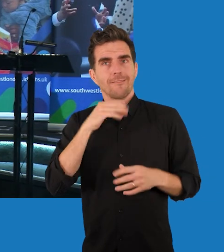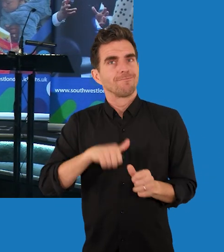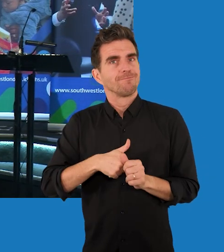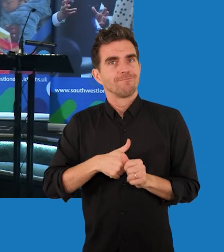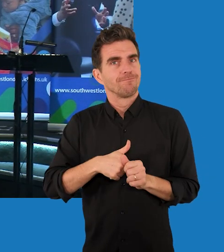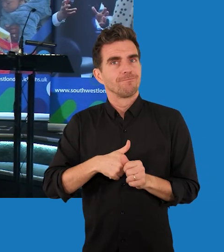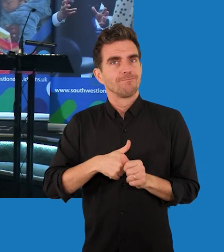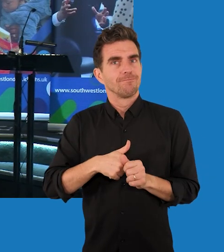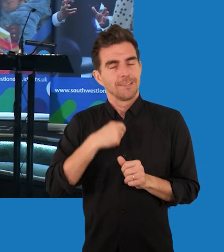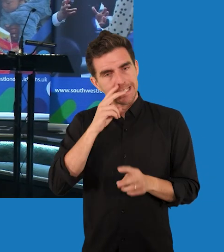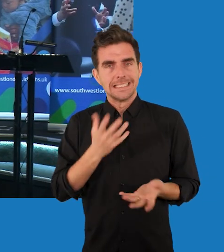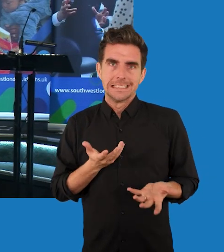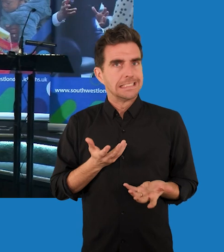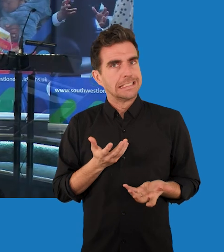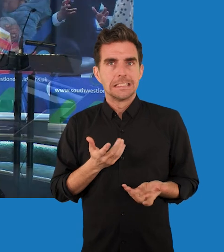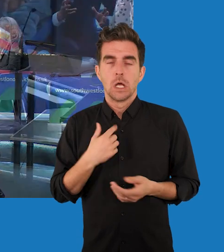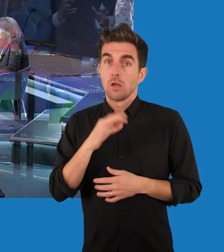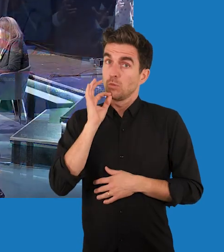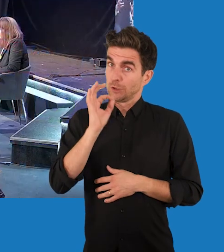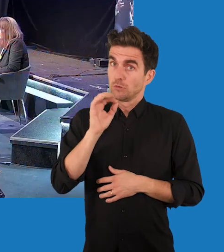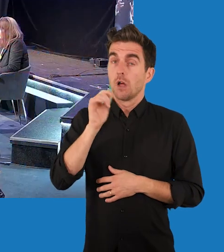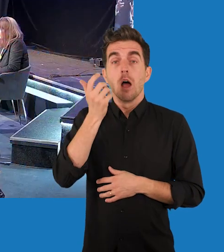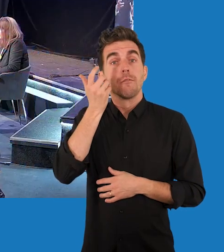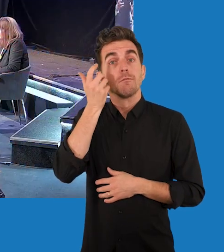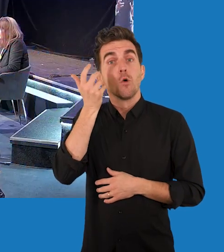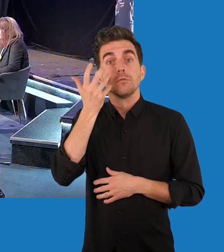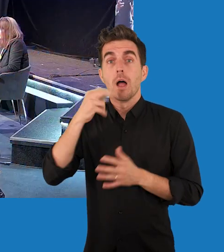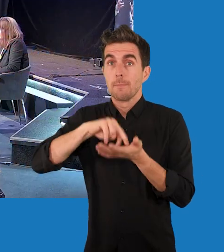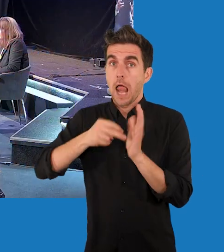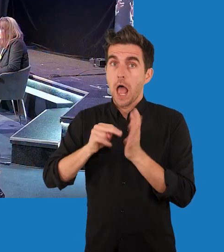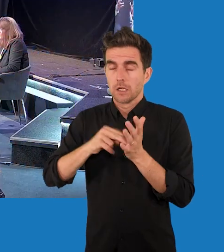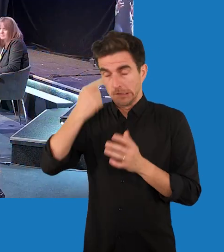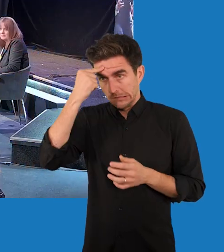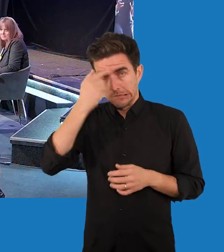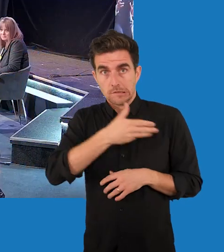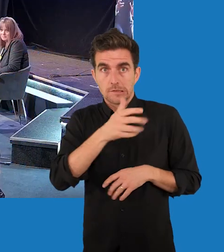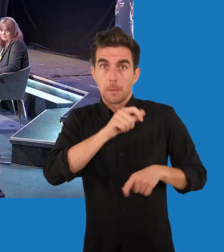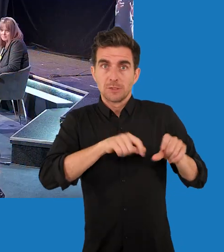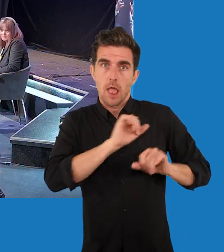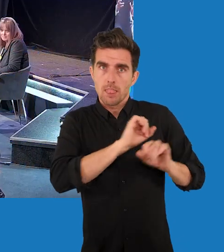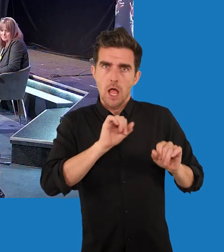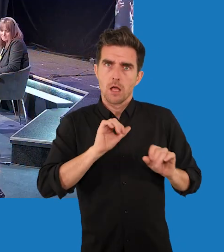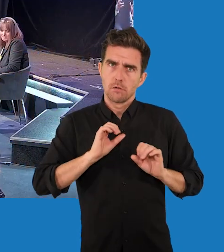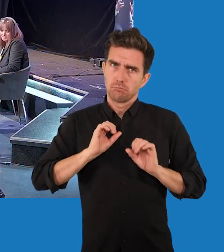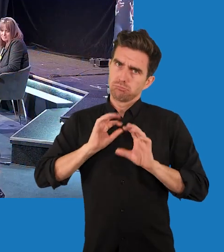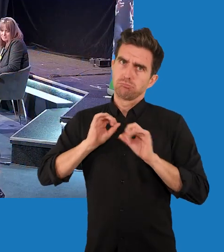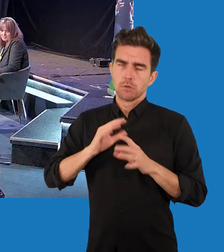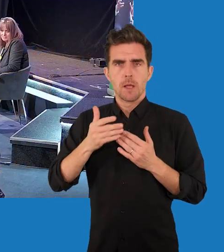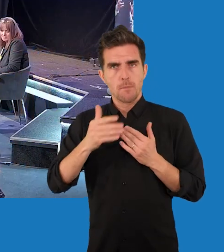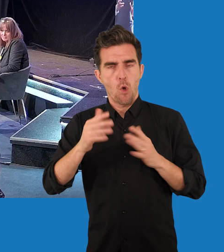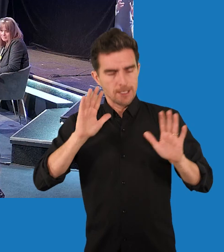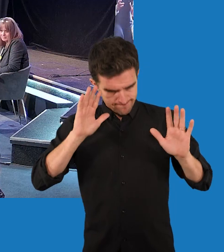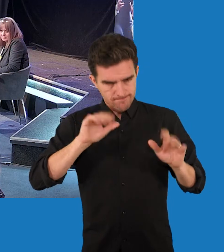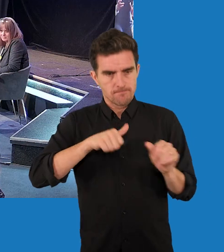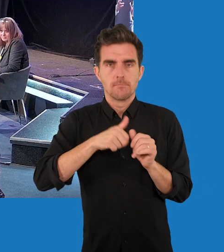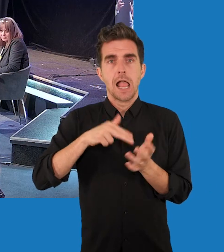as supported as I would like to see it being. So my question is, what are your future plans for patient voice to be more proactively supported by